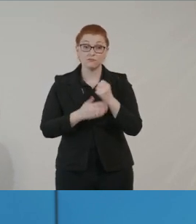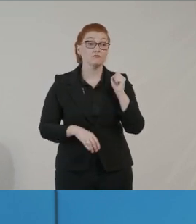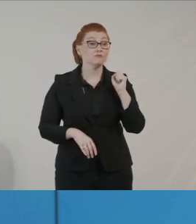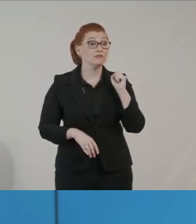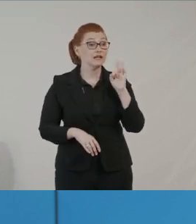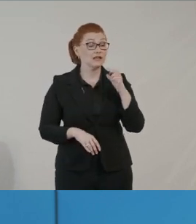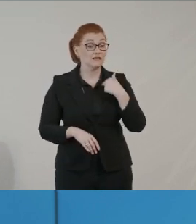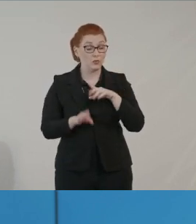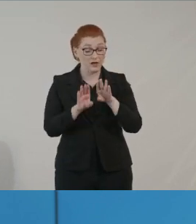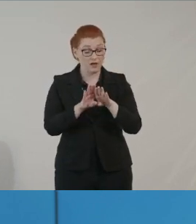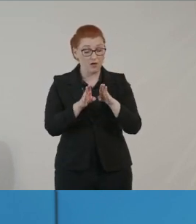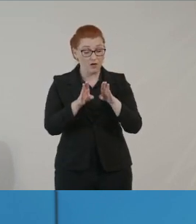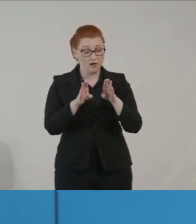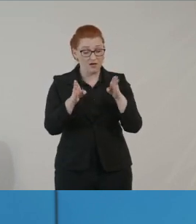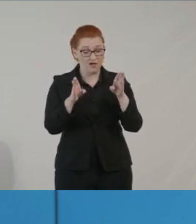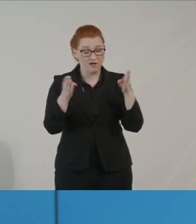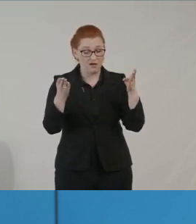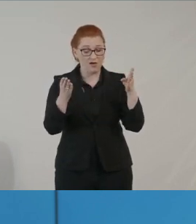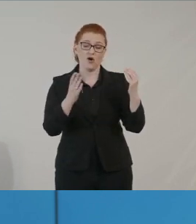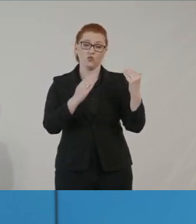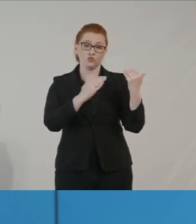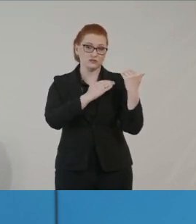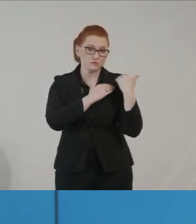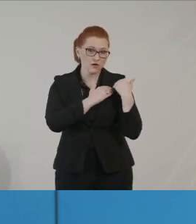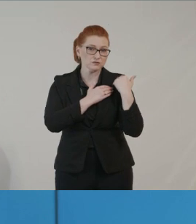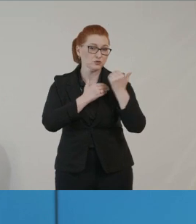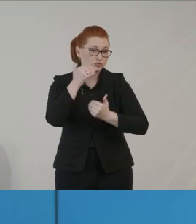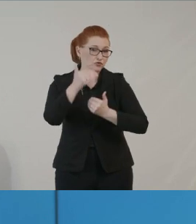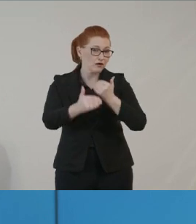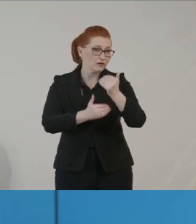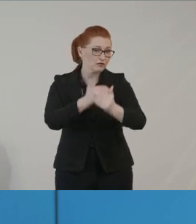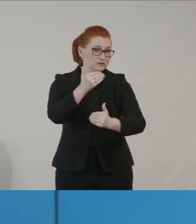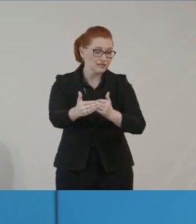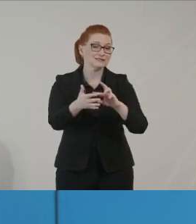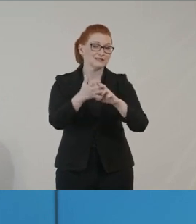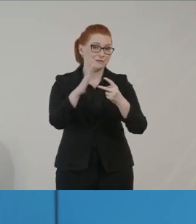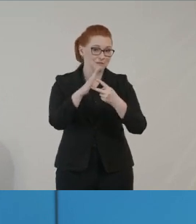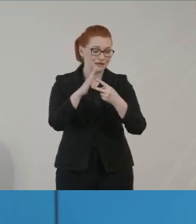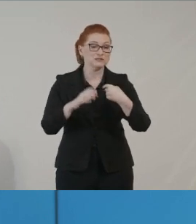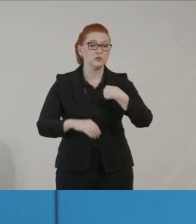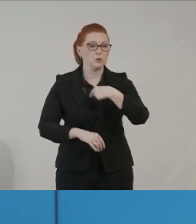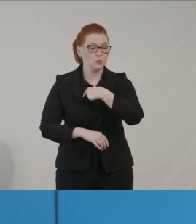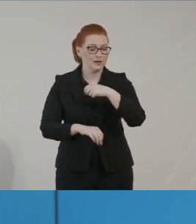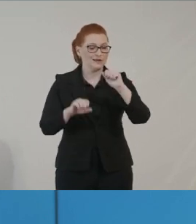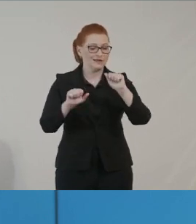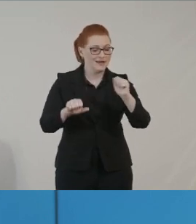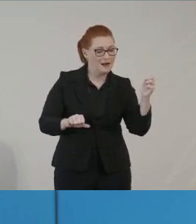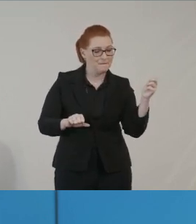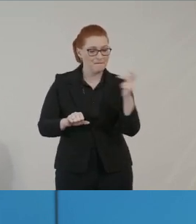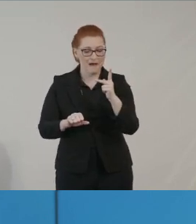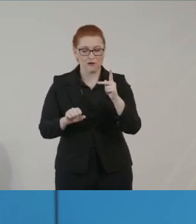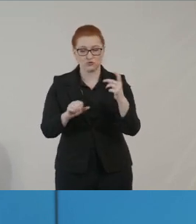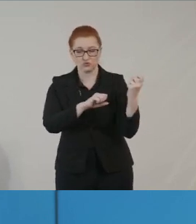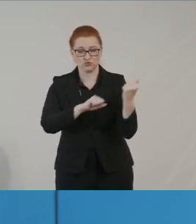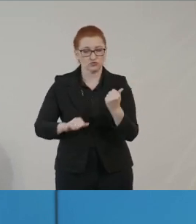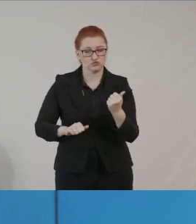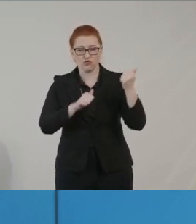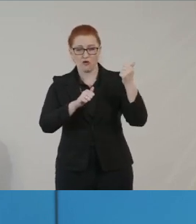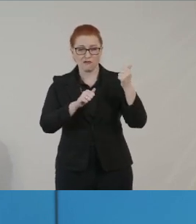responsibly and properly, we can be the strongest state in the nation